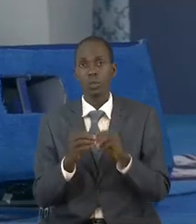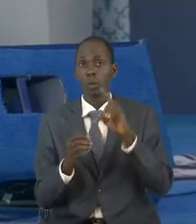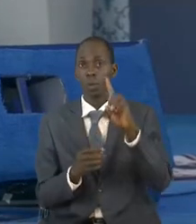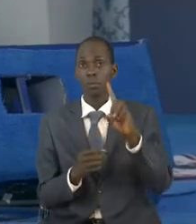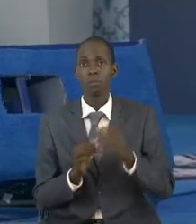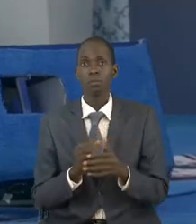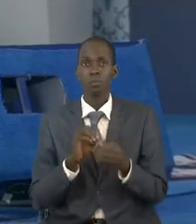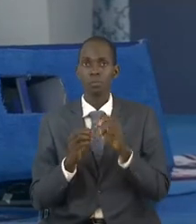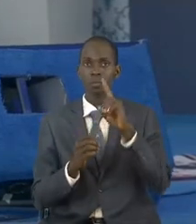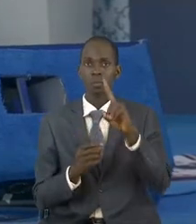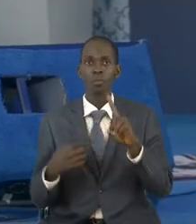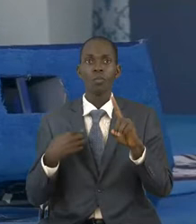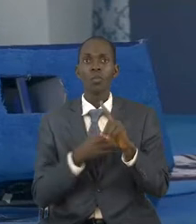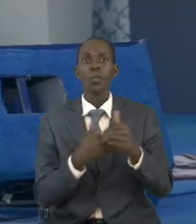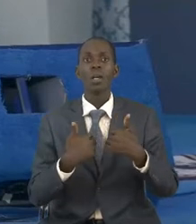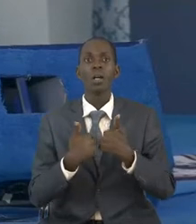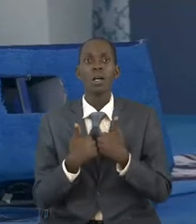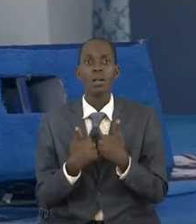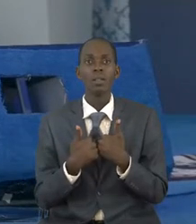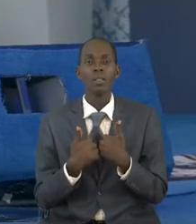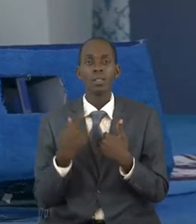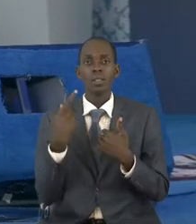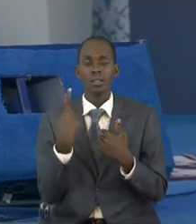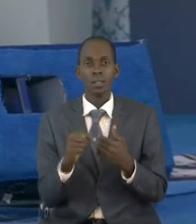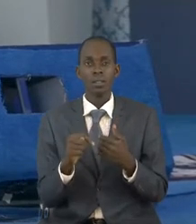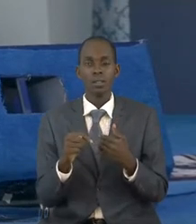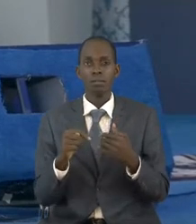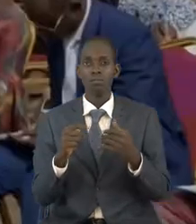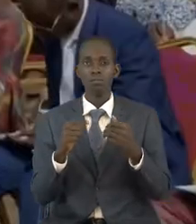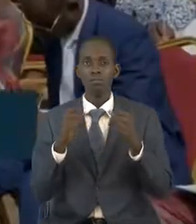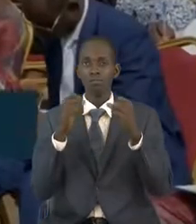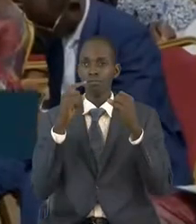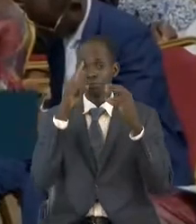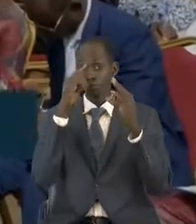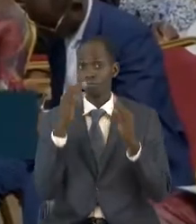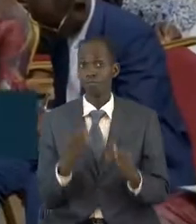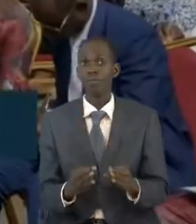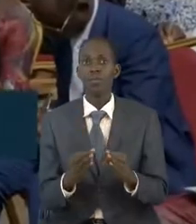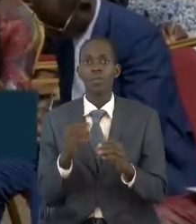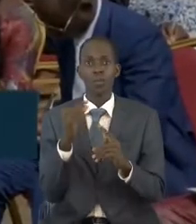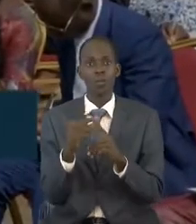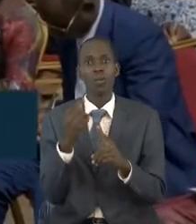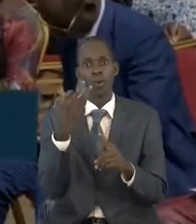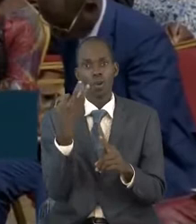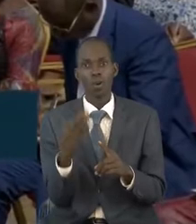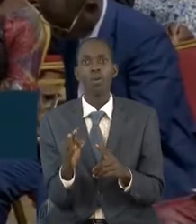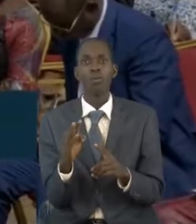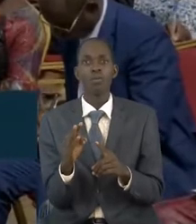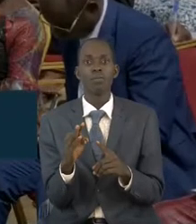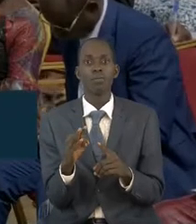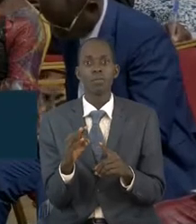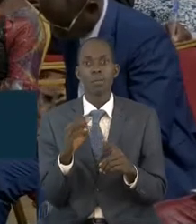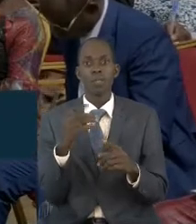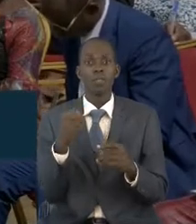Number one, we have the decisive walk of faith in the world. In